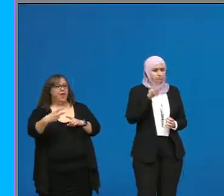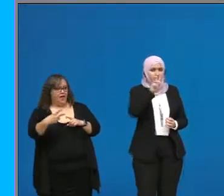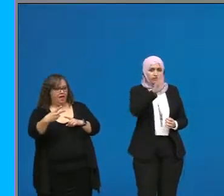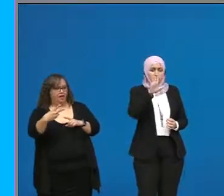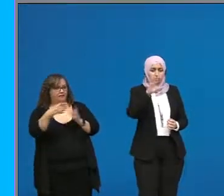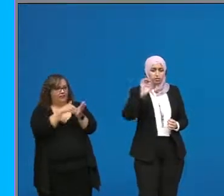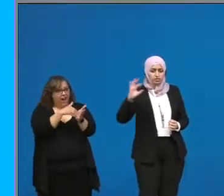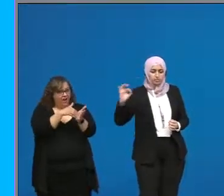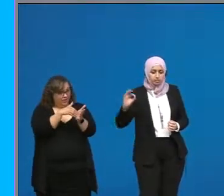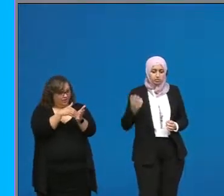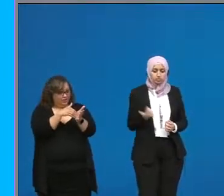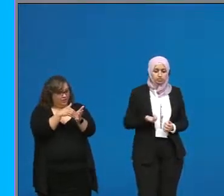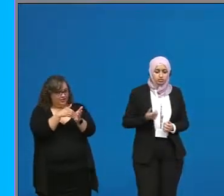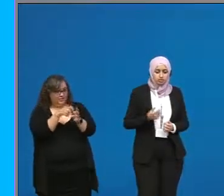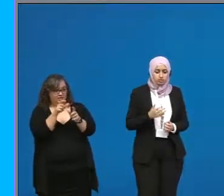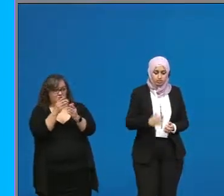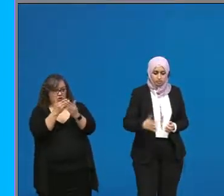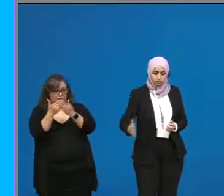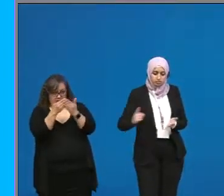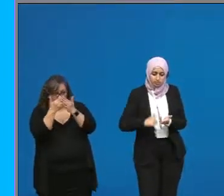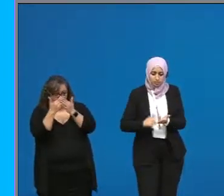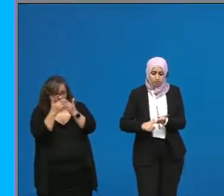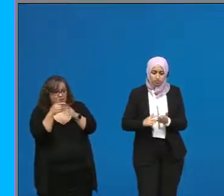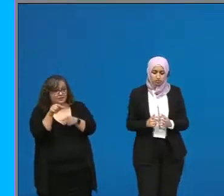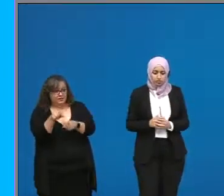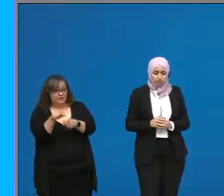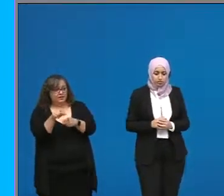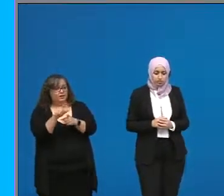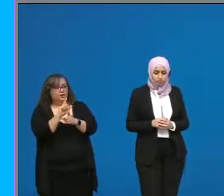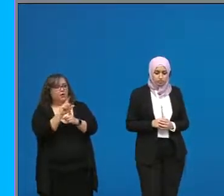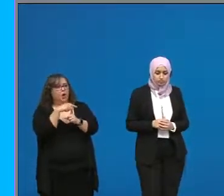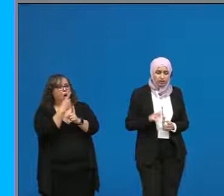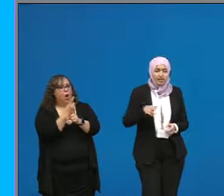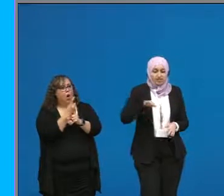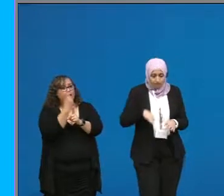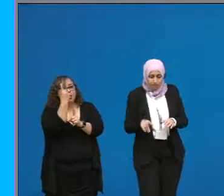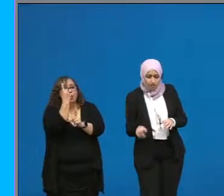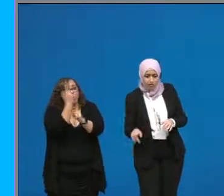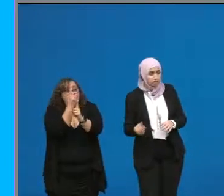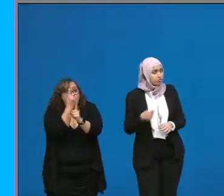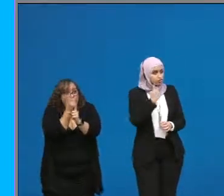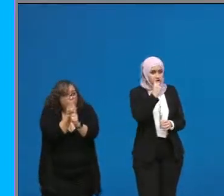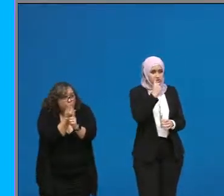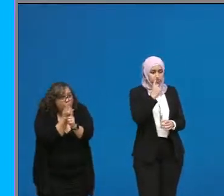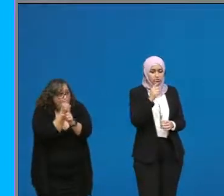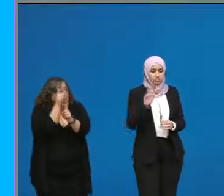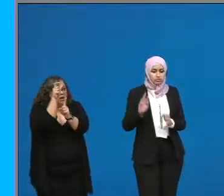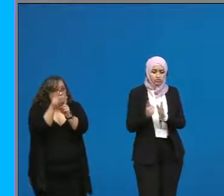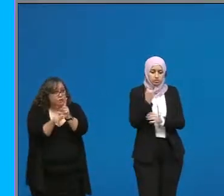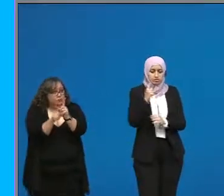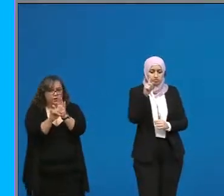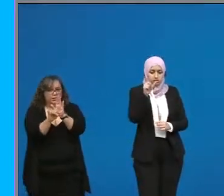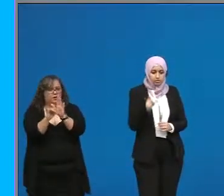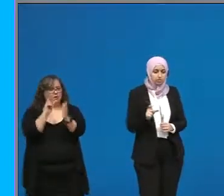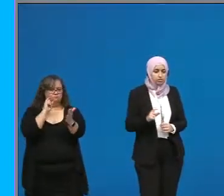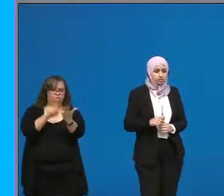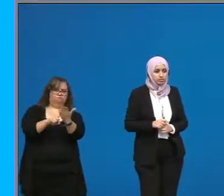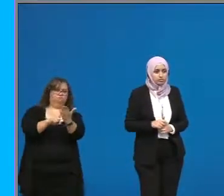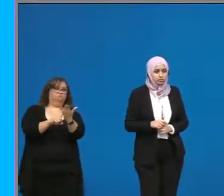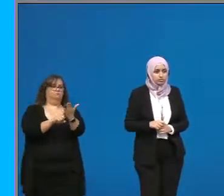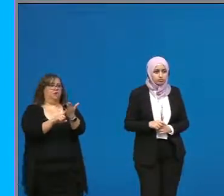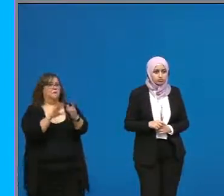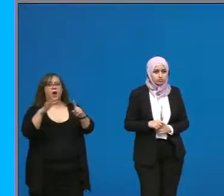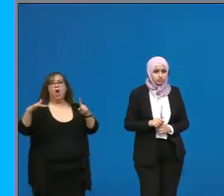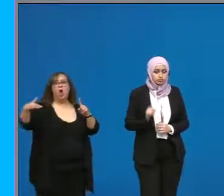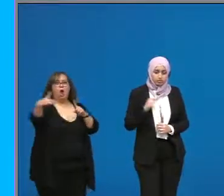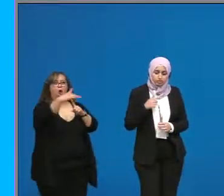of 2,500 pupils, there was only actually 1 pupil who had been identified by all of the education services